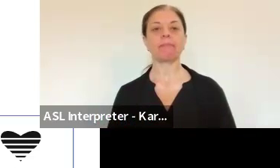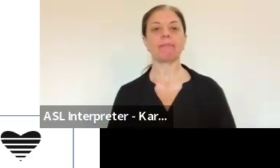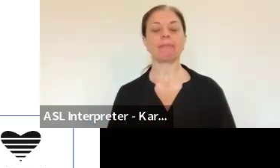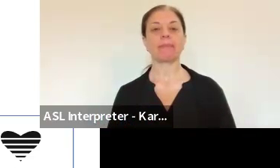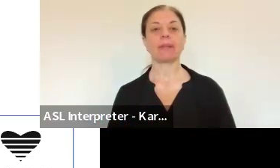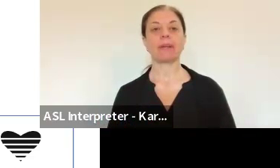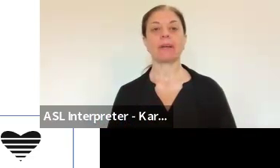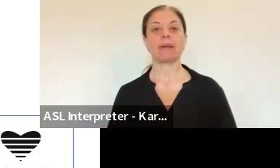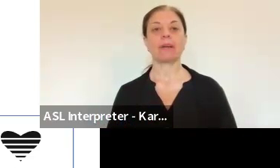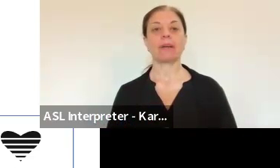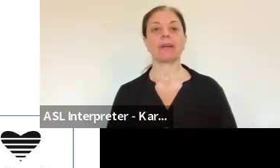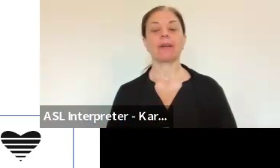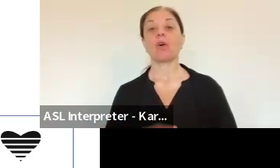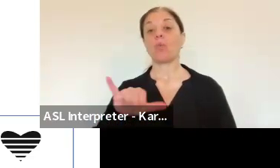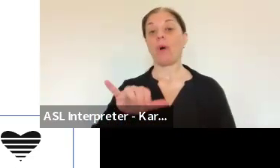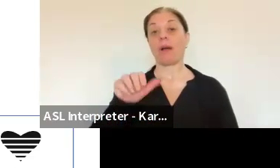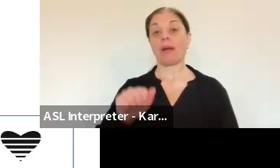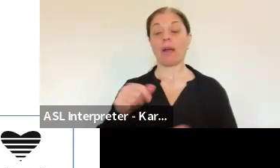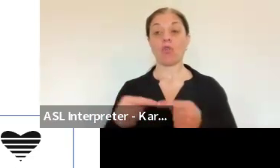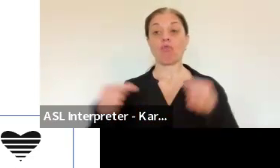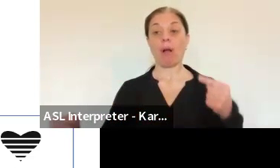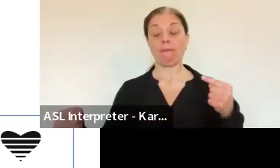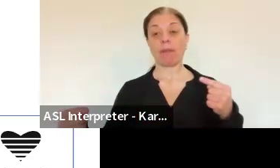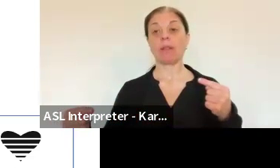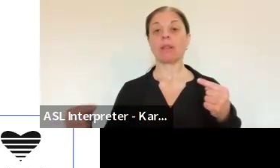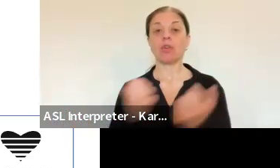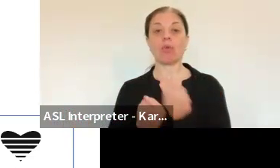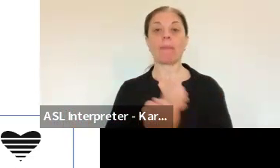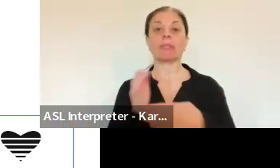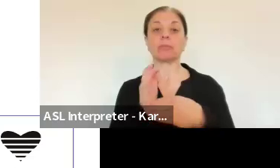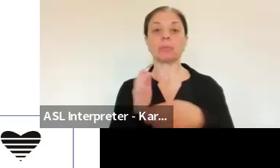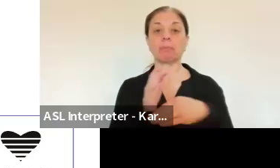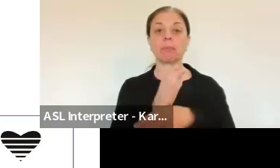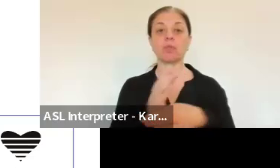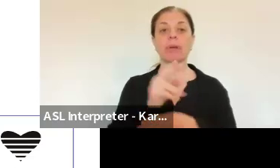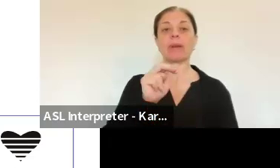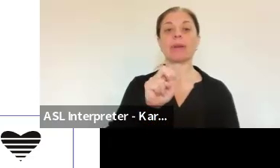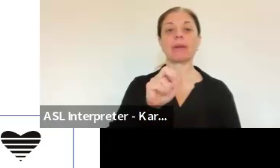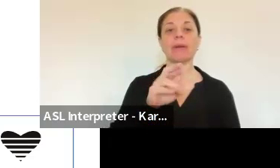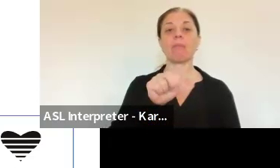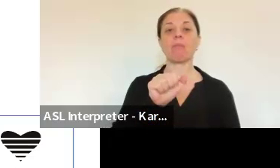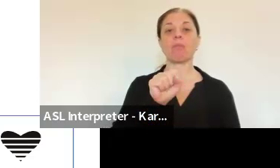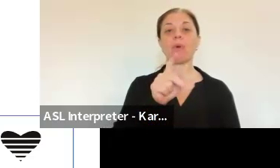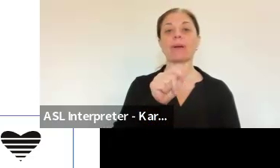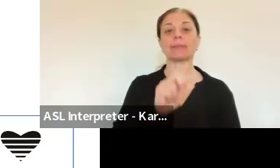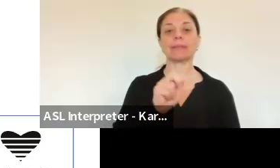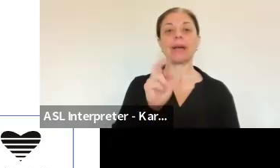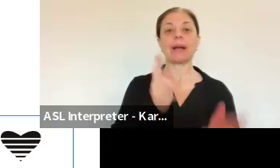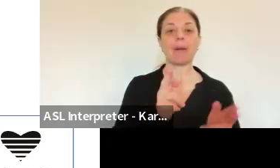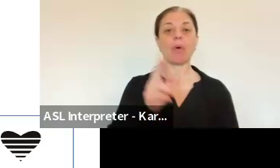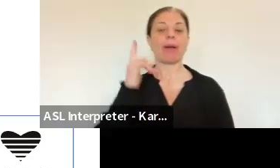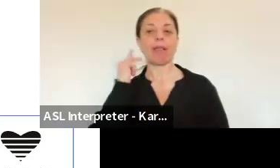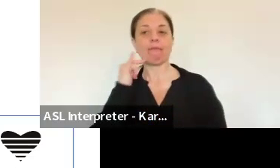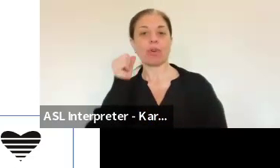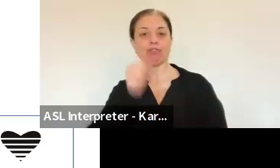This is a swoon-worthy YA rivals to lovers romance between a Nebraskan cowboy and a California girl, thrust together on the Oregon